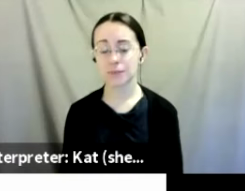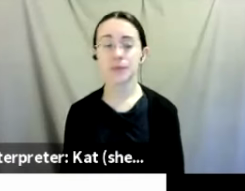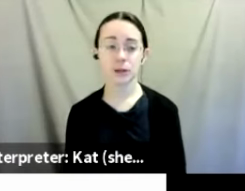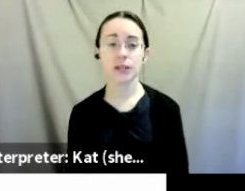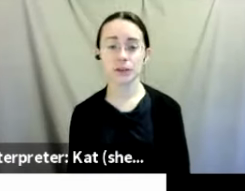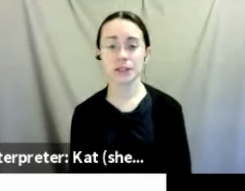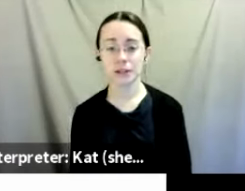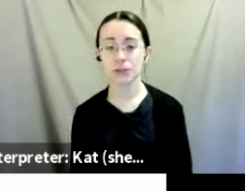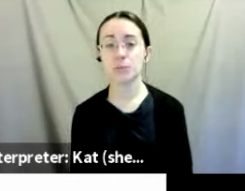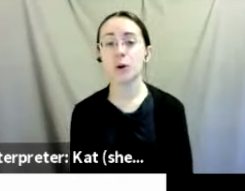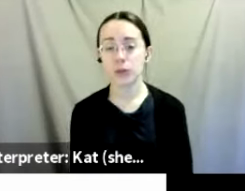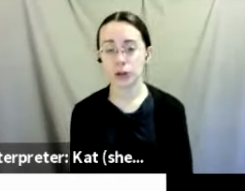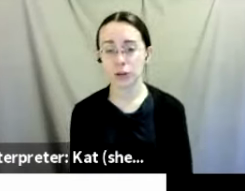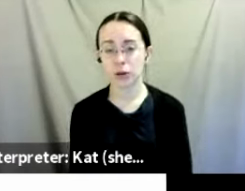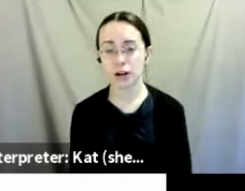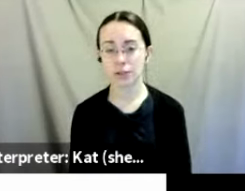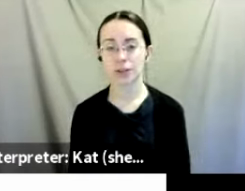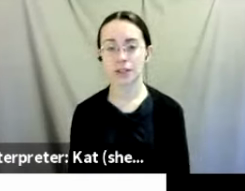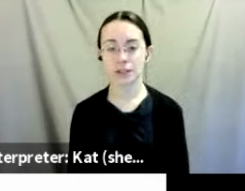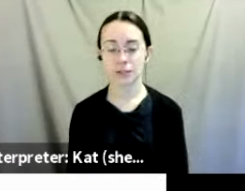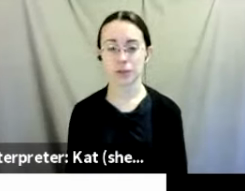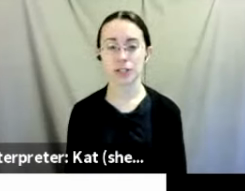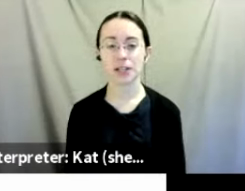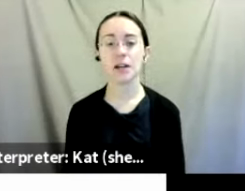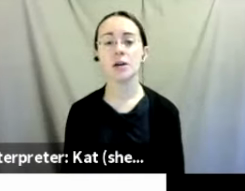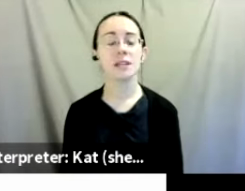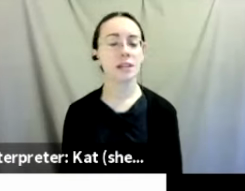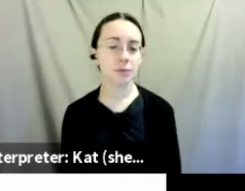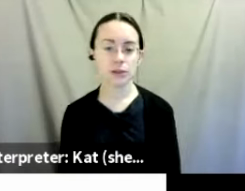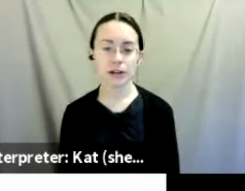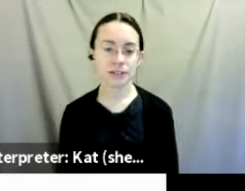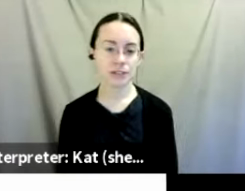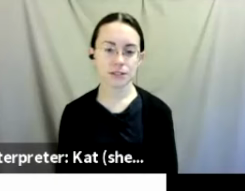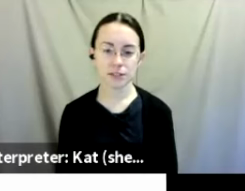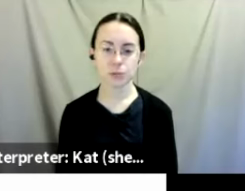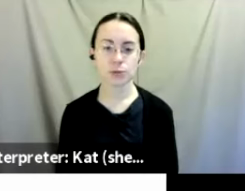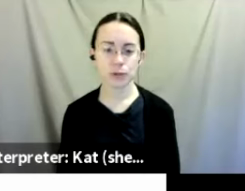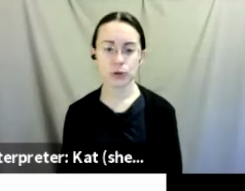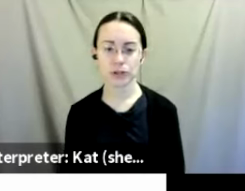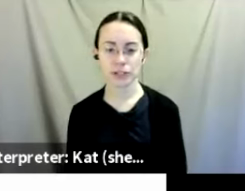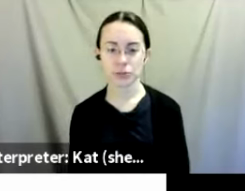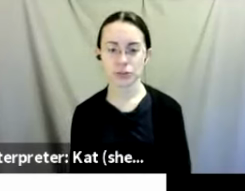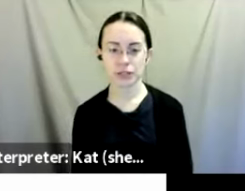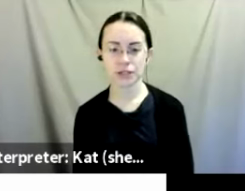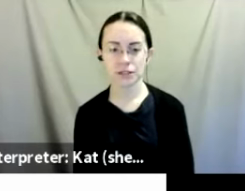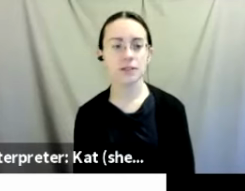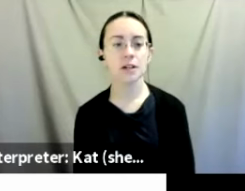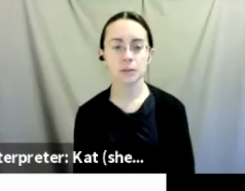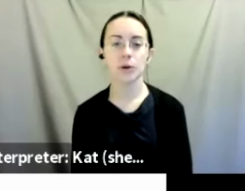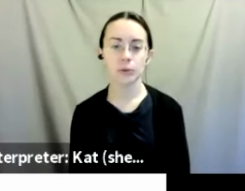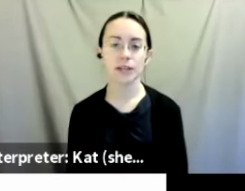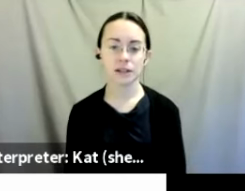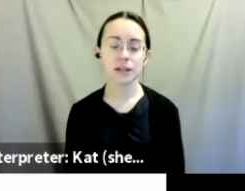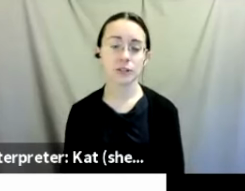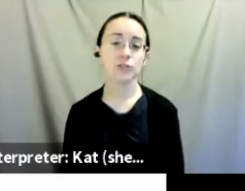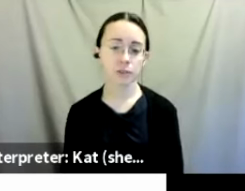IPV, we know that those both occur more often within the deaf community. But again, we don't have statistics to prove the correlation between these,